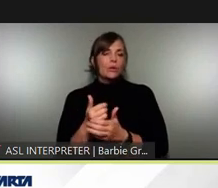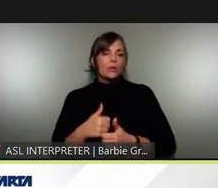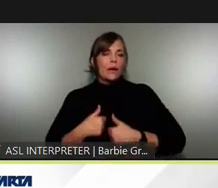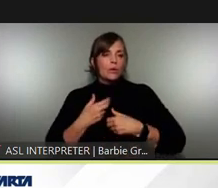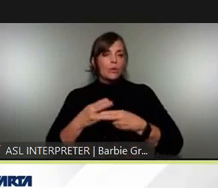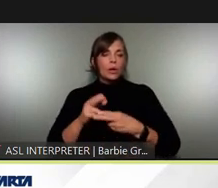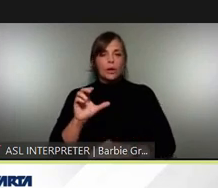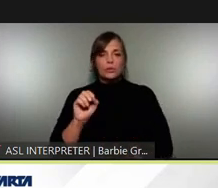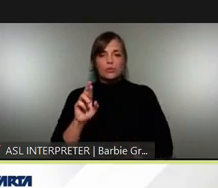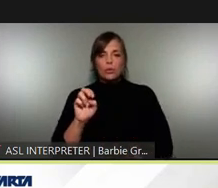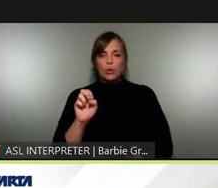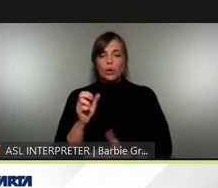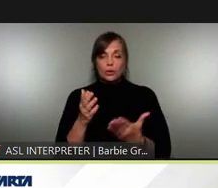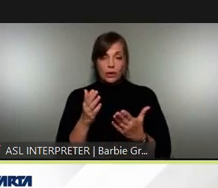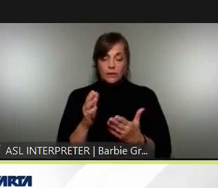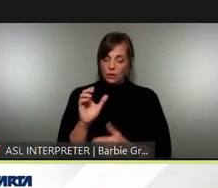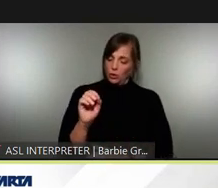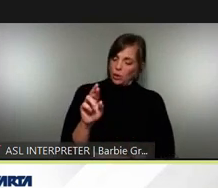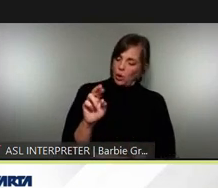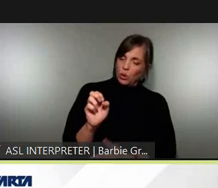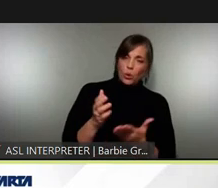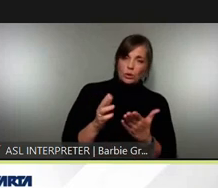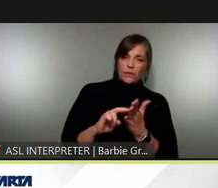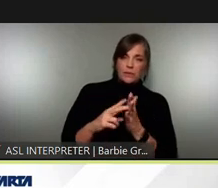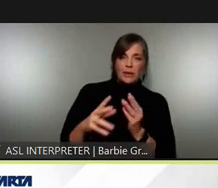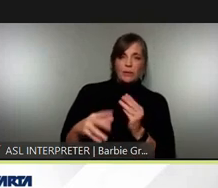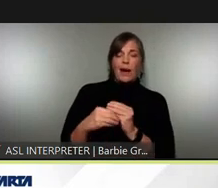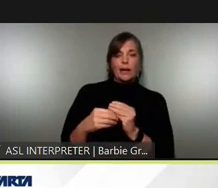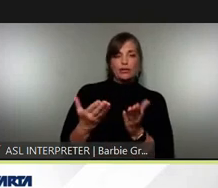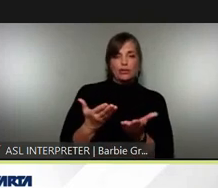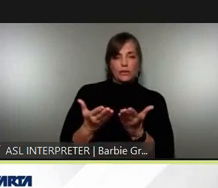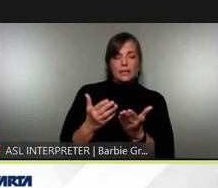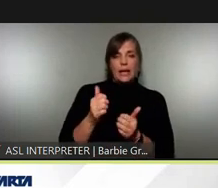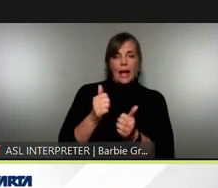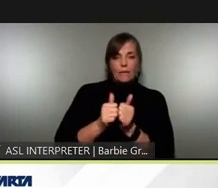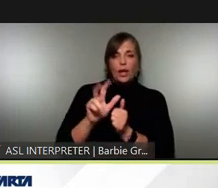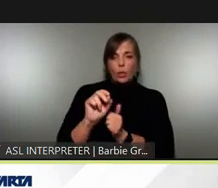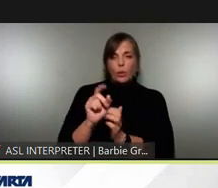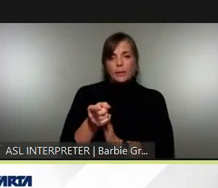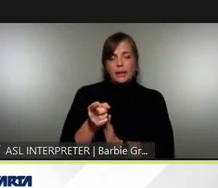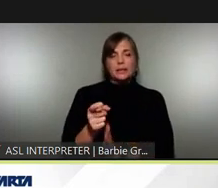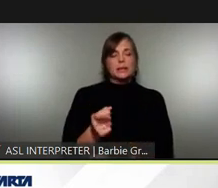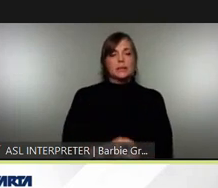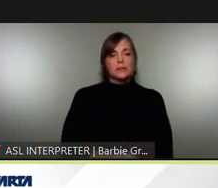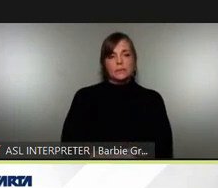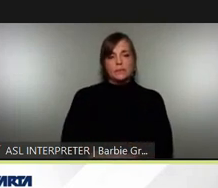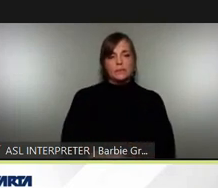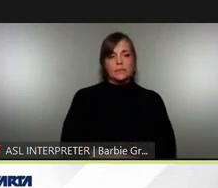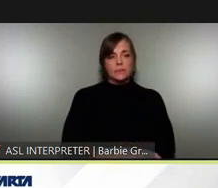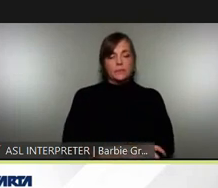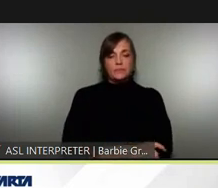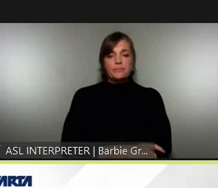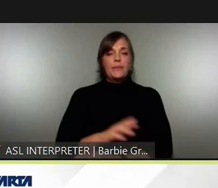service. So wherever we are talking about core service, we're providing service every 30 minutes. And beyond the